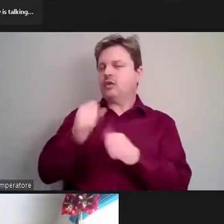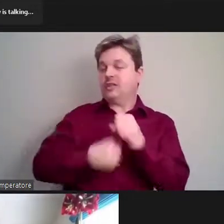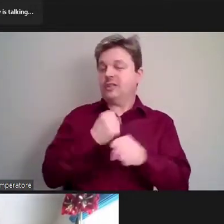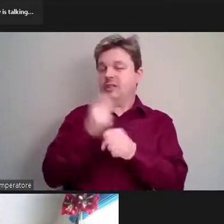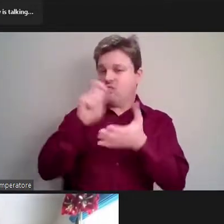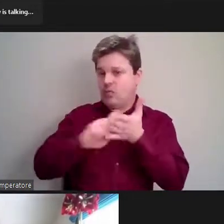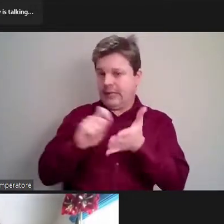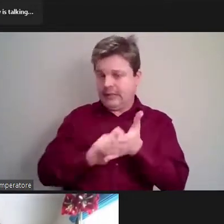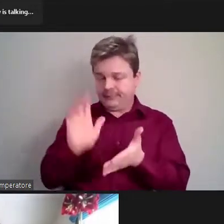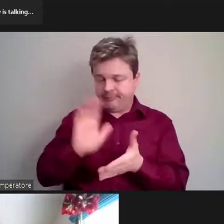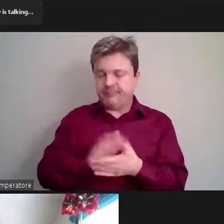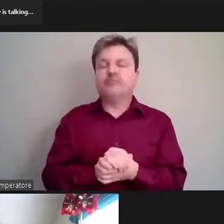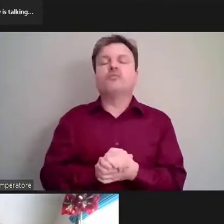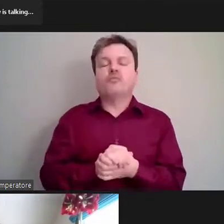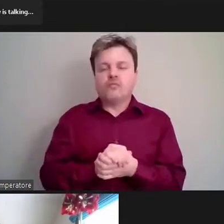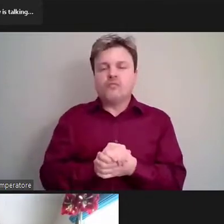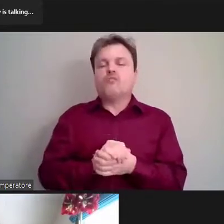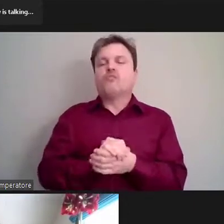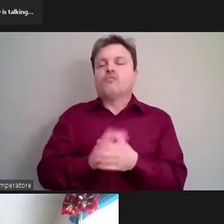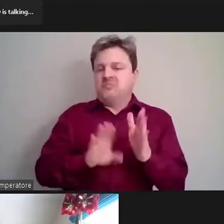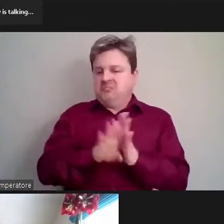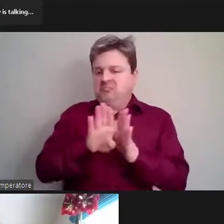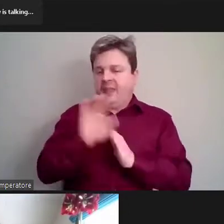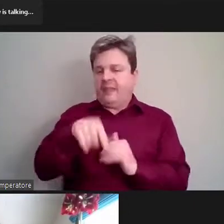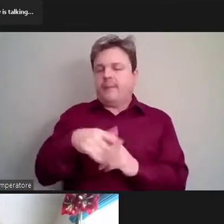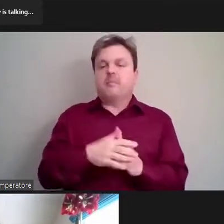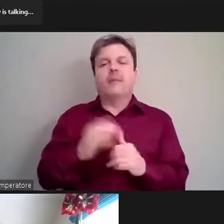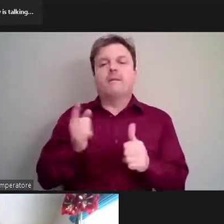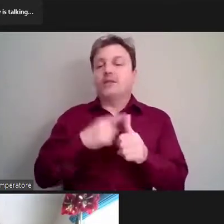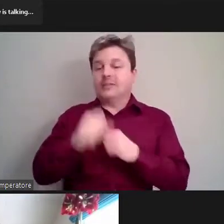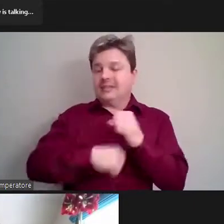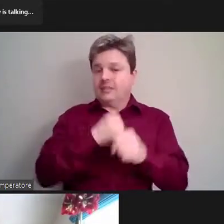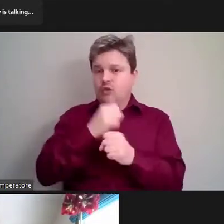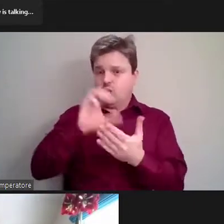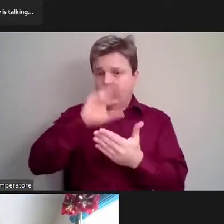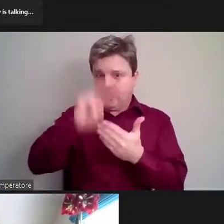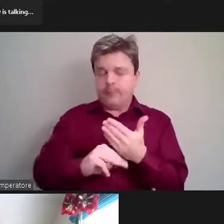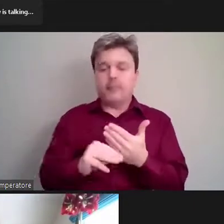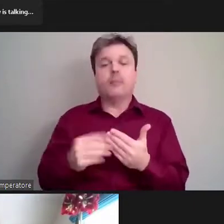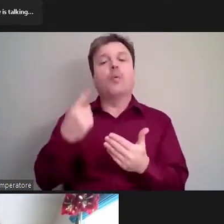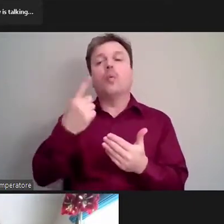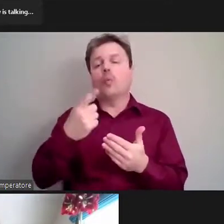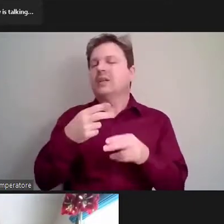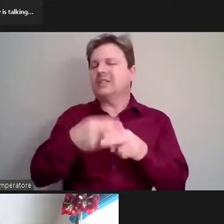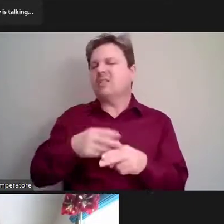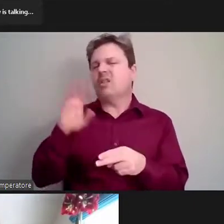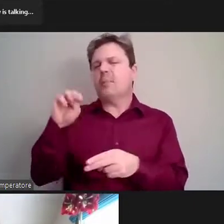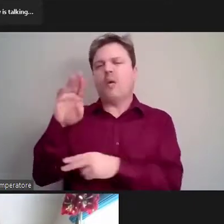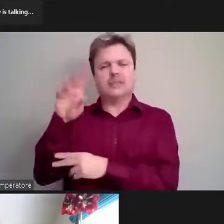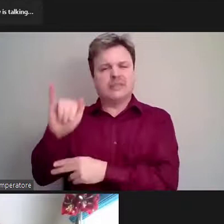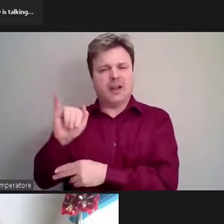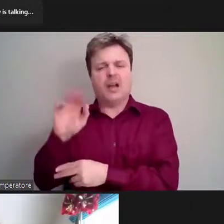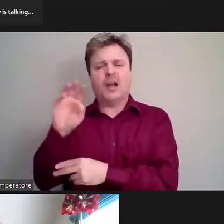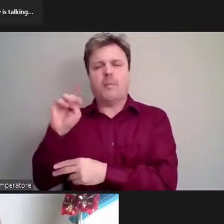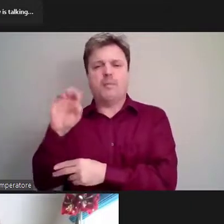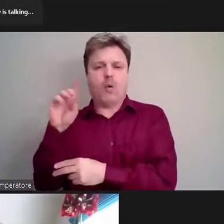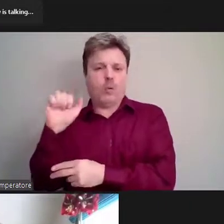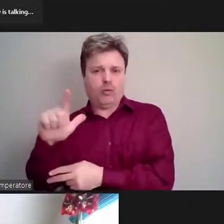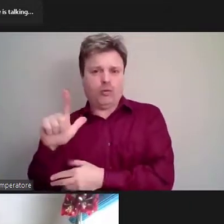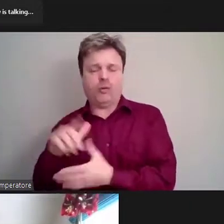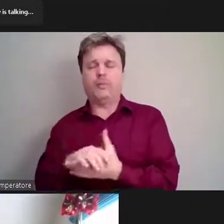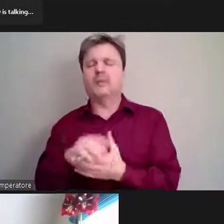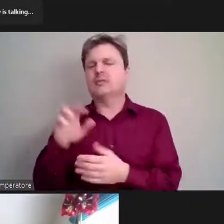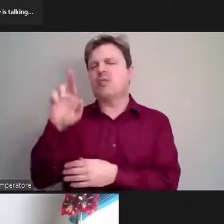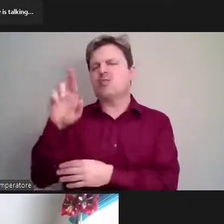wherein in our first year writing curriculum, one of the assignments is multimodal. It's called the remix assignment. And